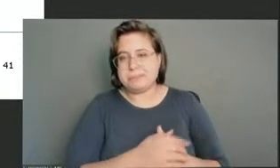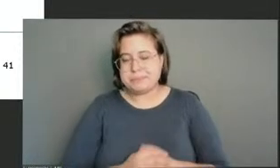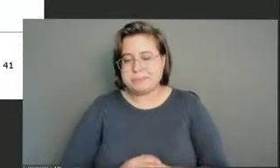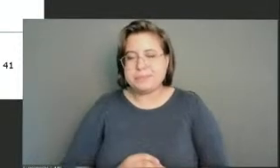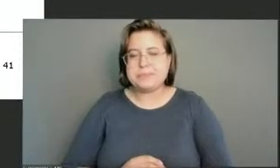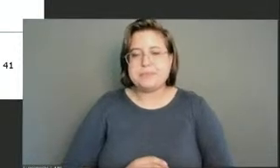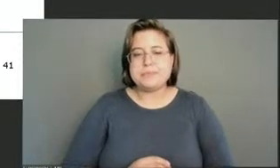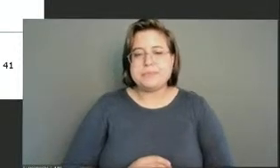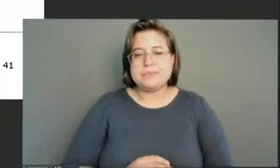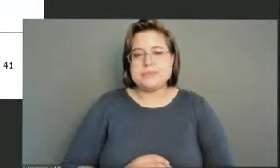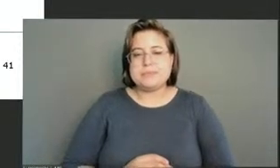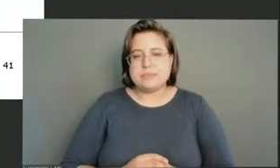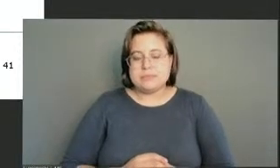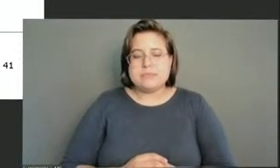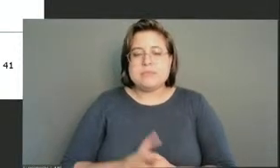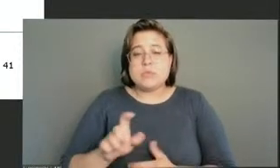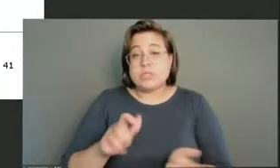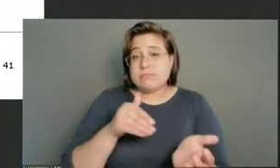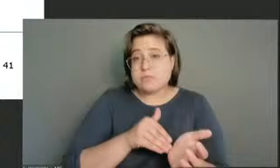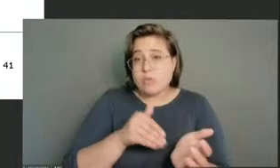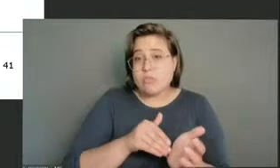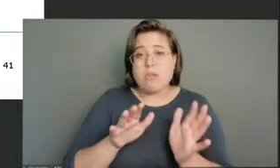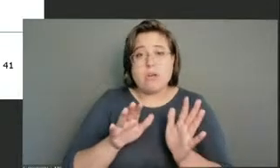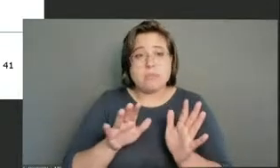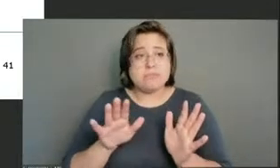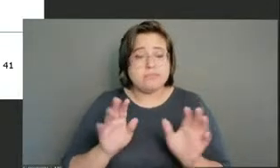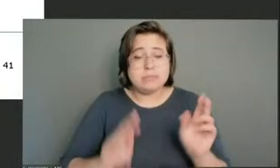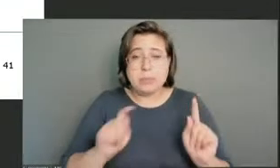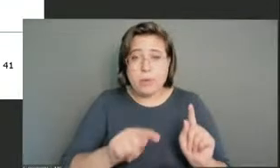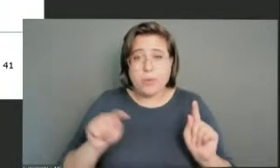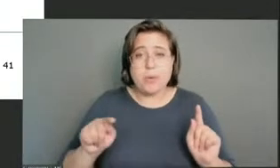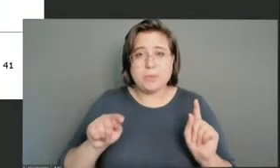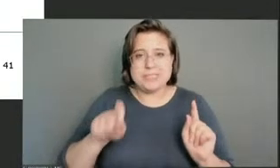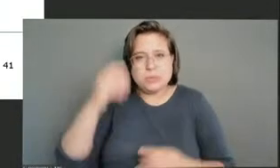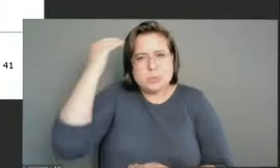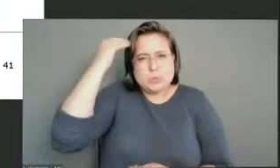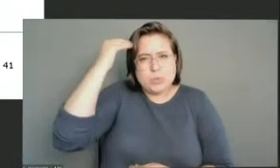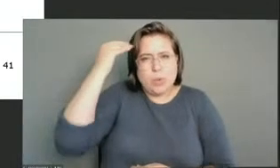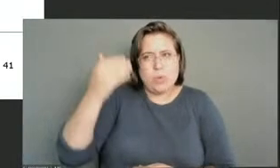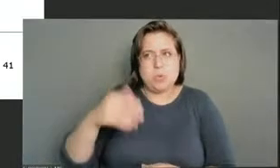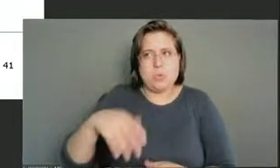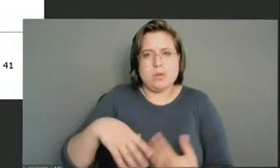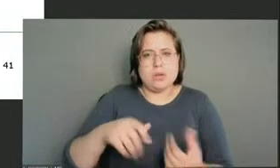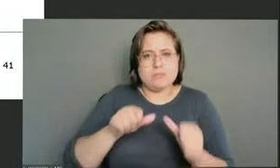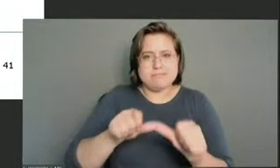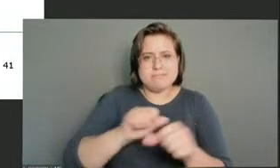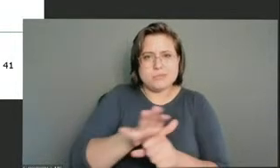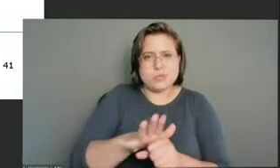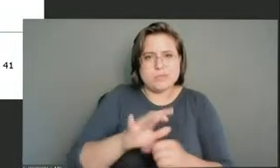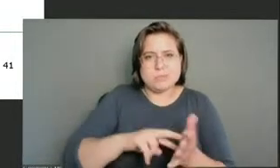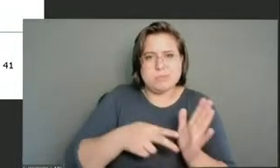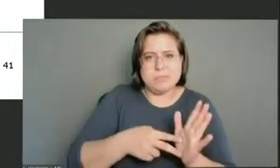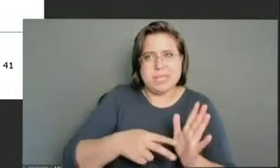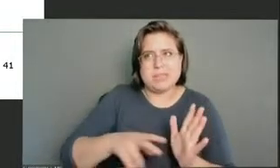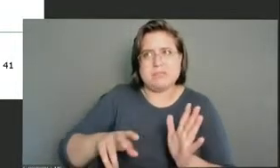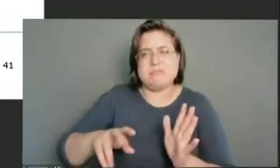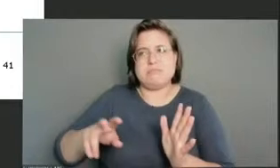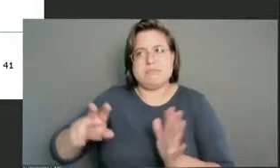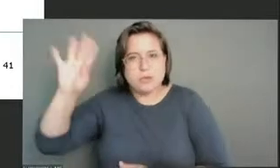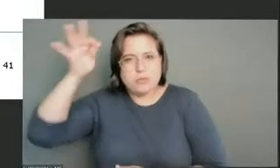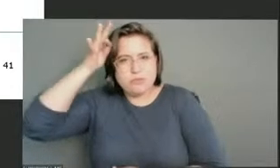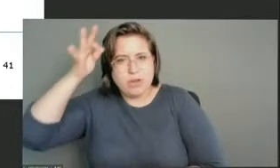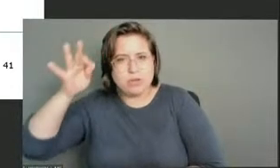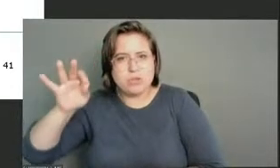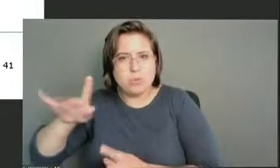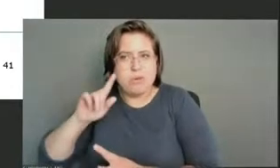diverse communities in order for the federal government to have a more comprehensive understanding of how long COVID is